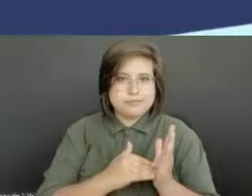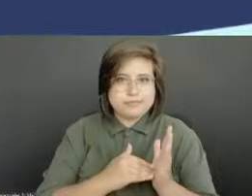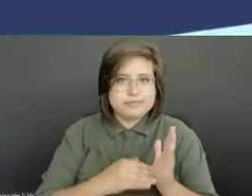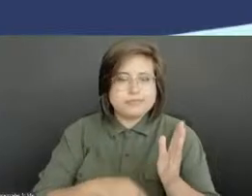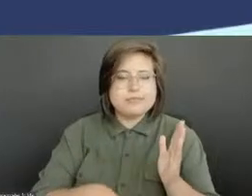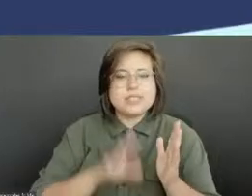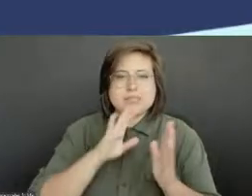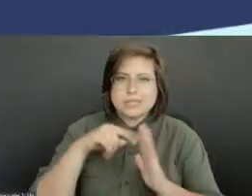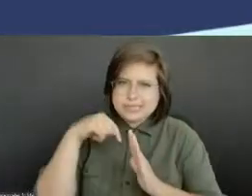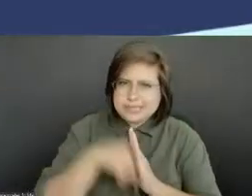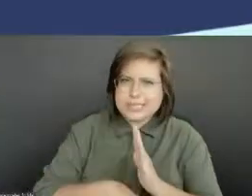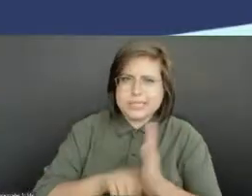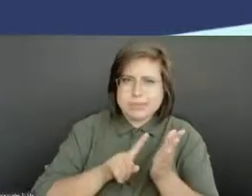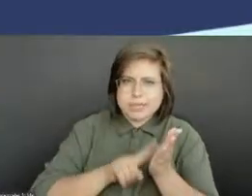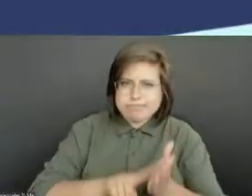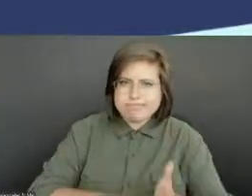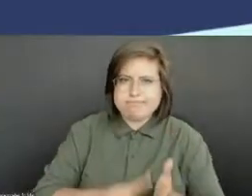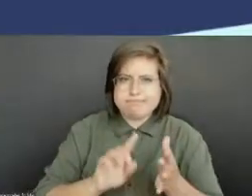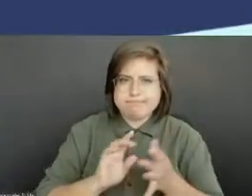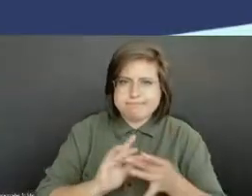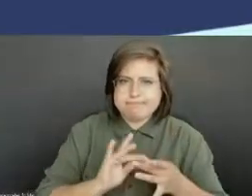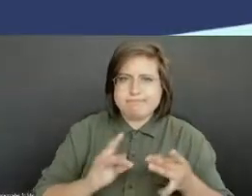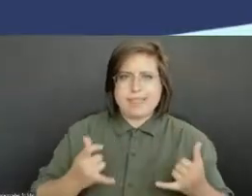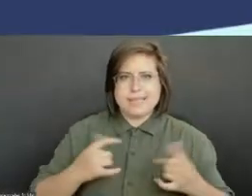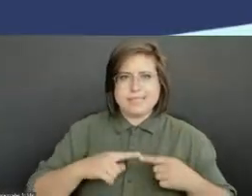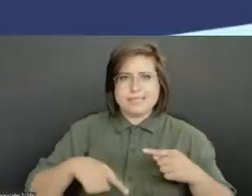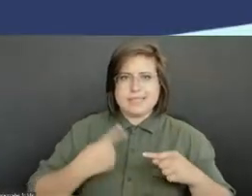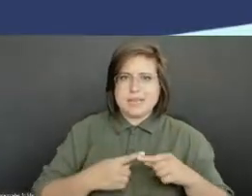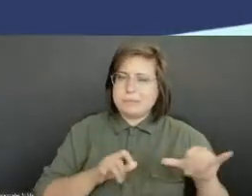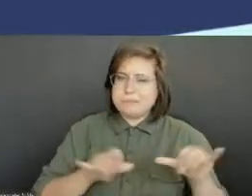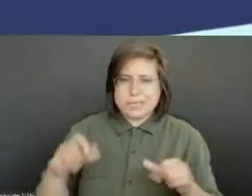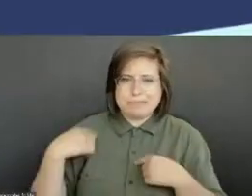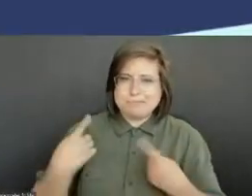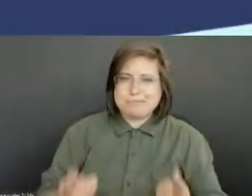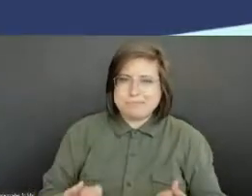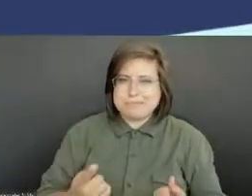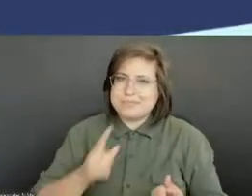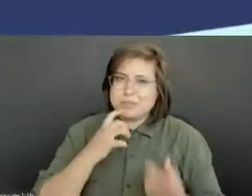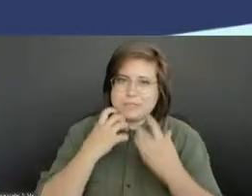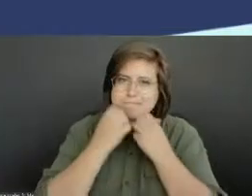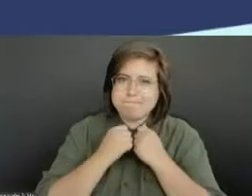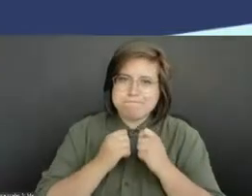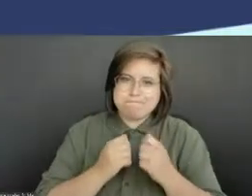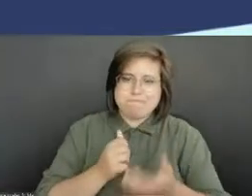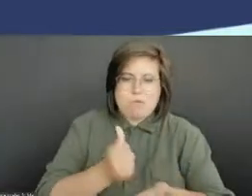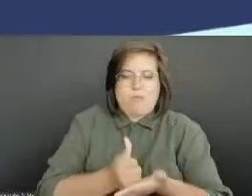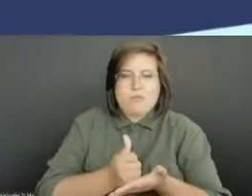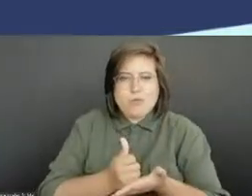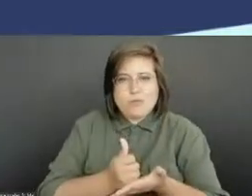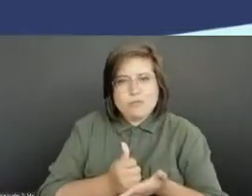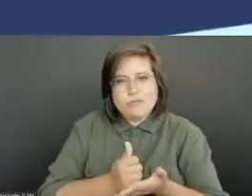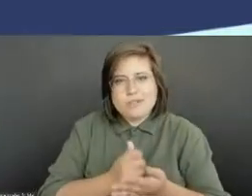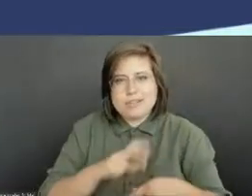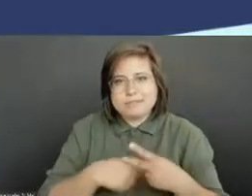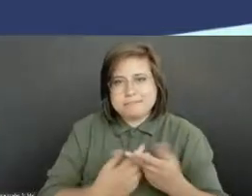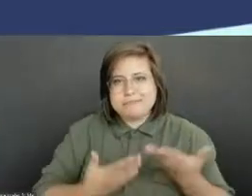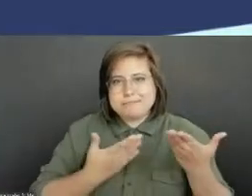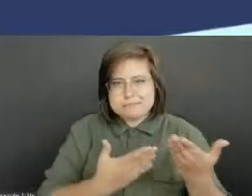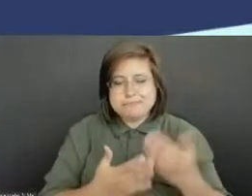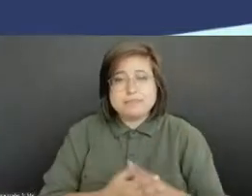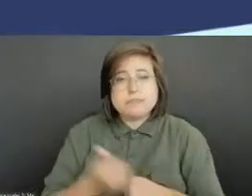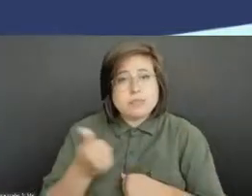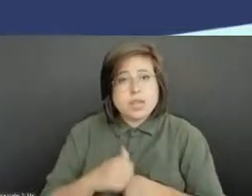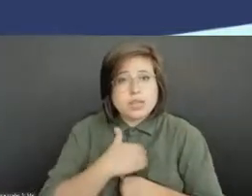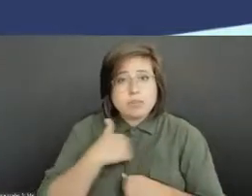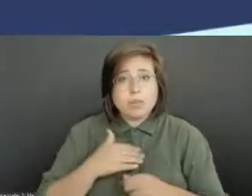deep this cycle, as always, incredibly helpful interim recommendations. Would any of the members of the